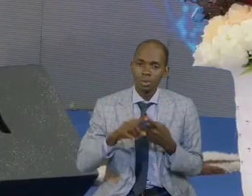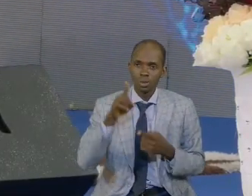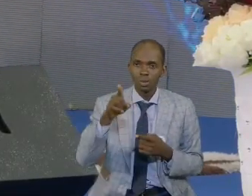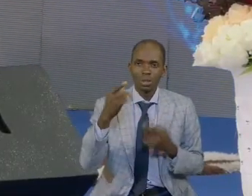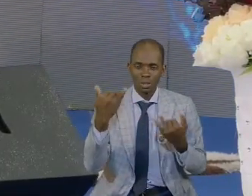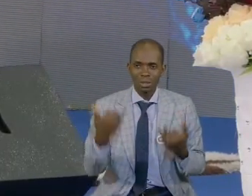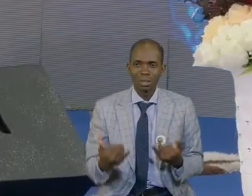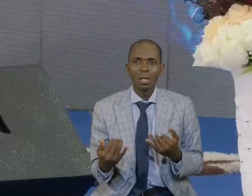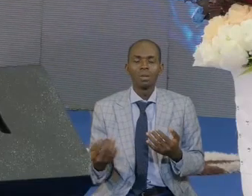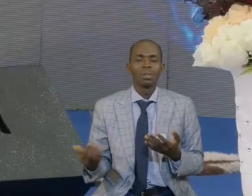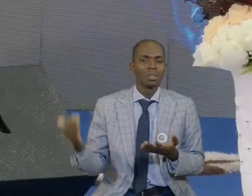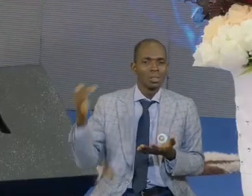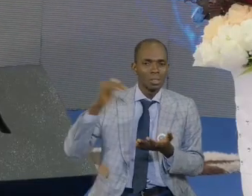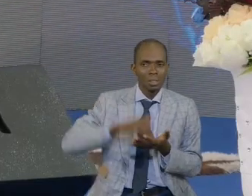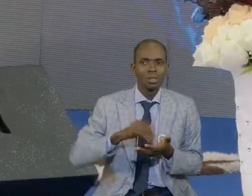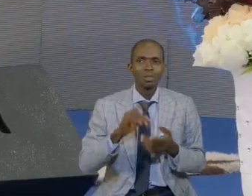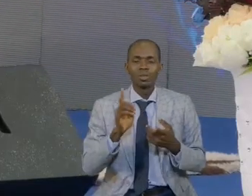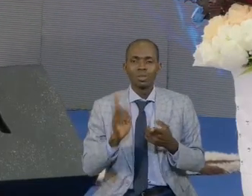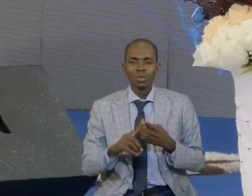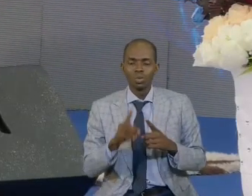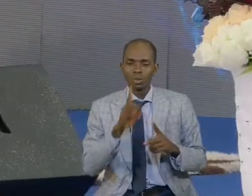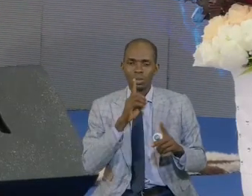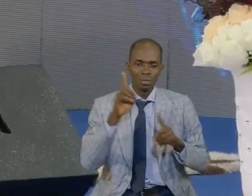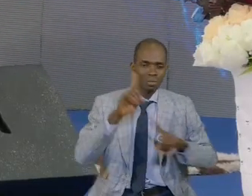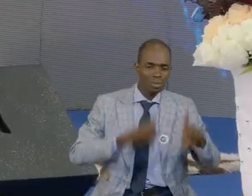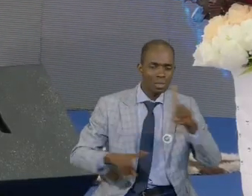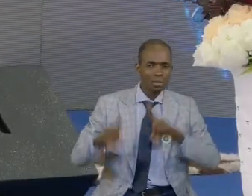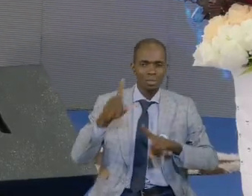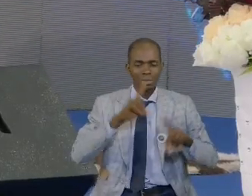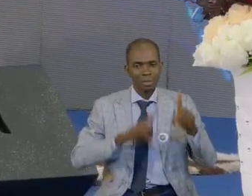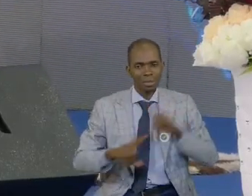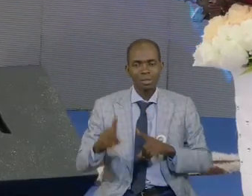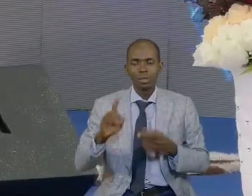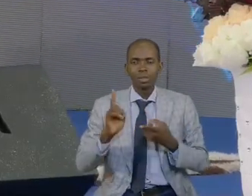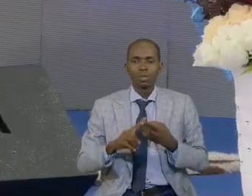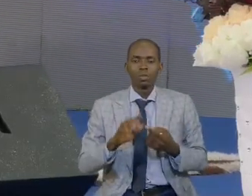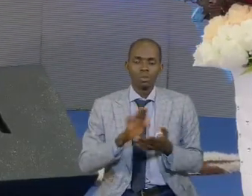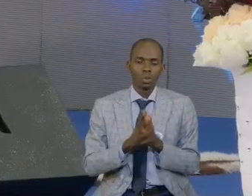it, internalize it in your life.